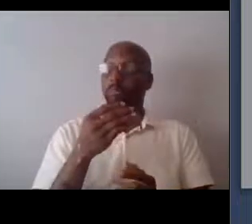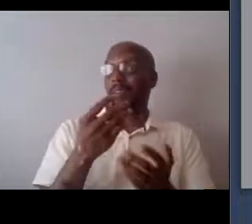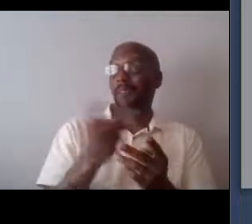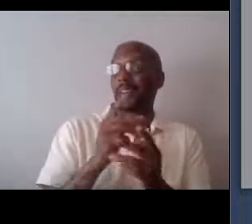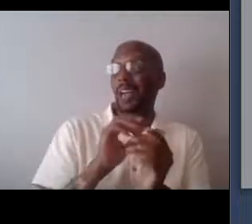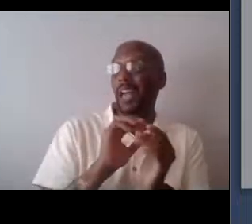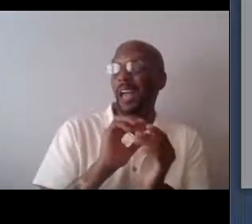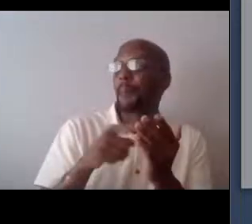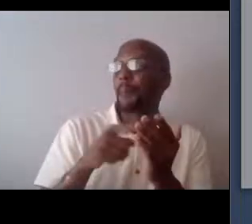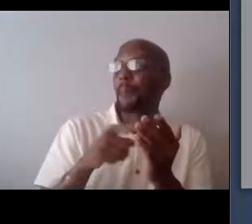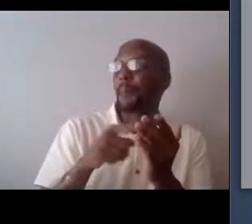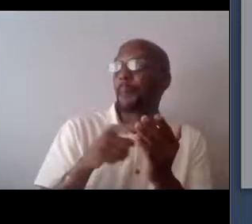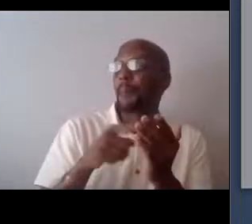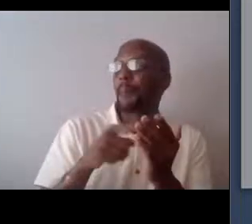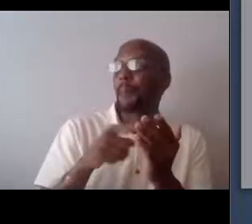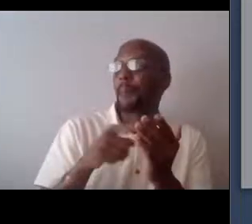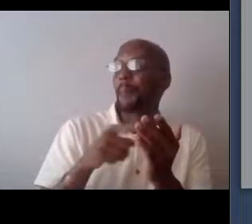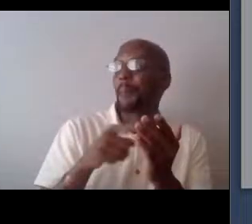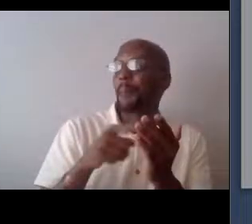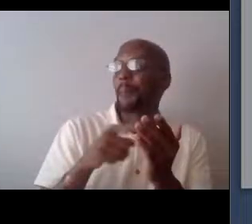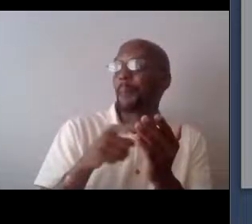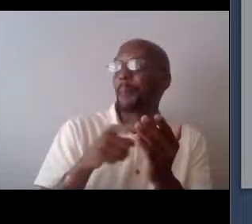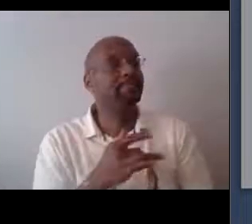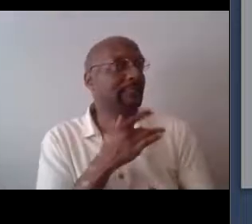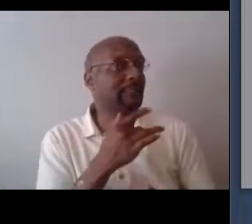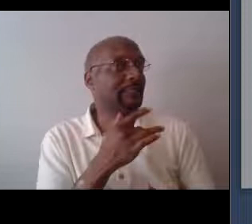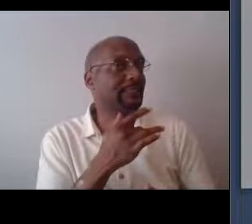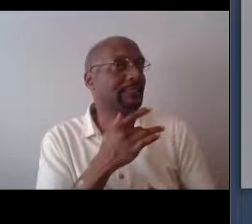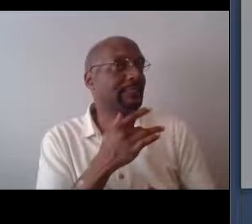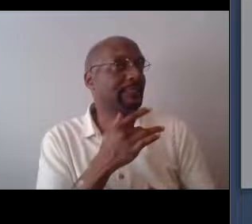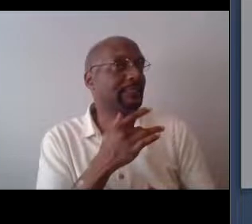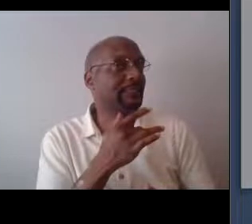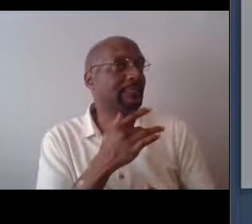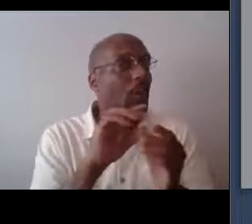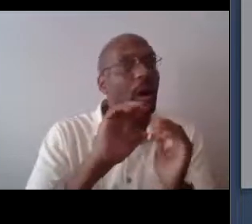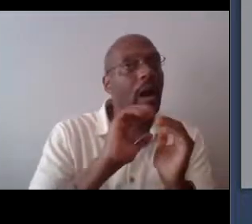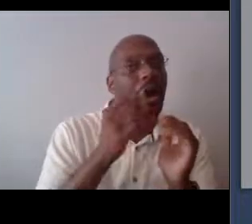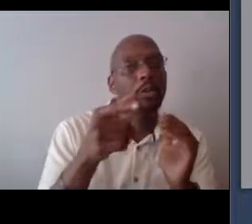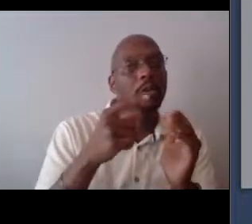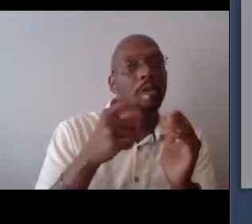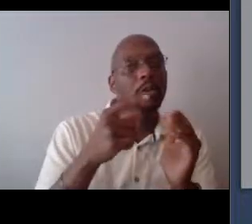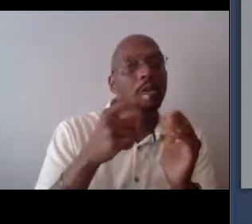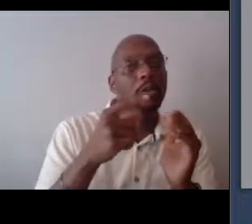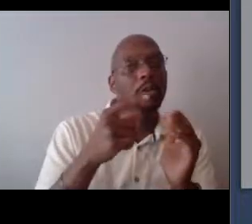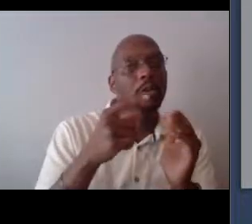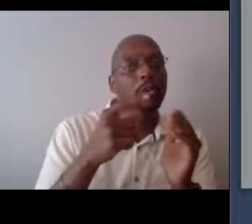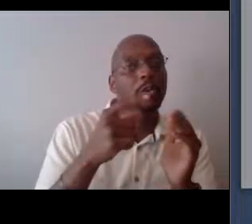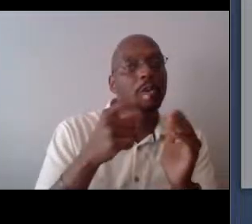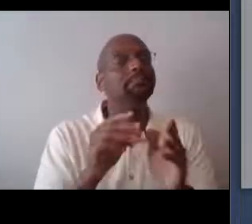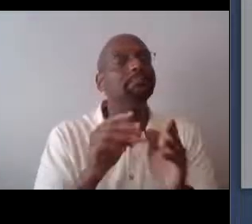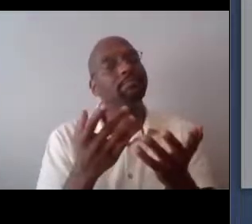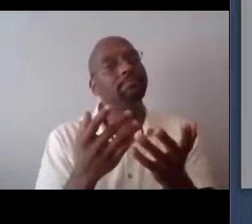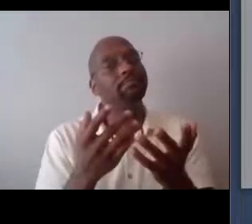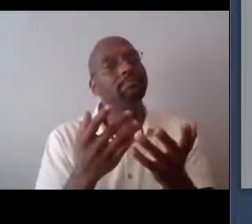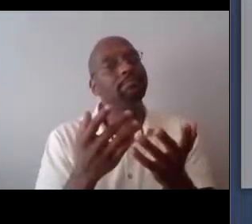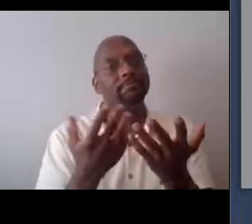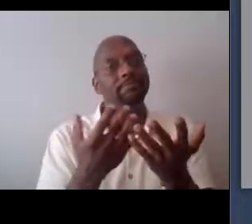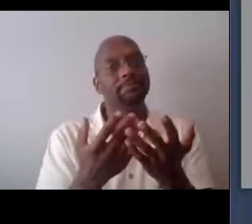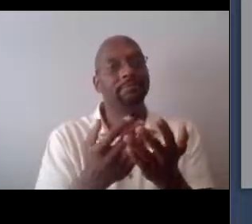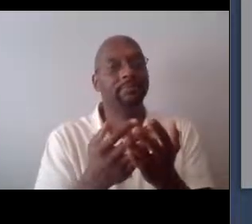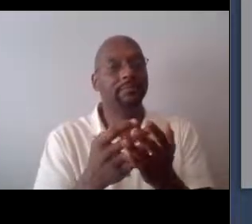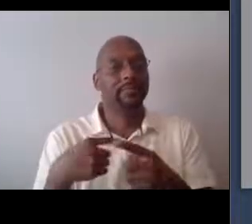about what the barriers are to compensation. I've heard about it, since I was appointed. I'm also aware of this challenge